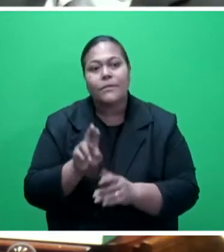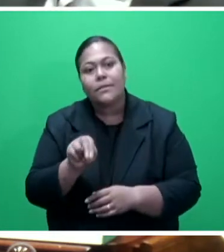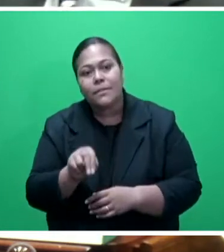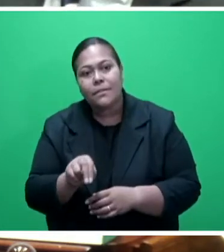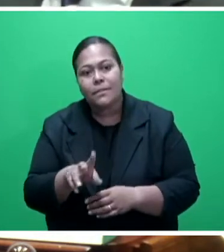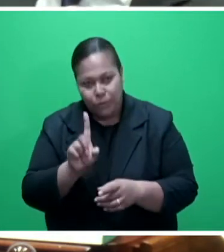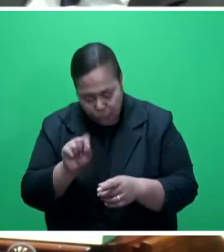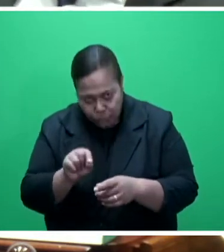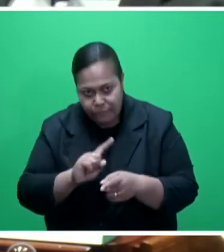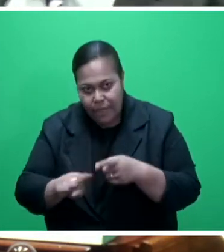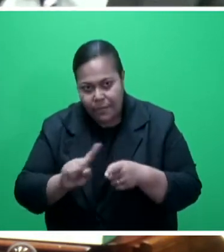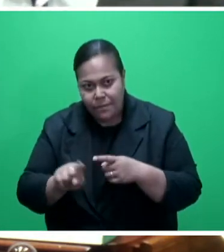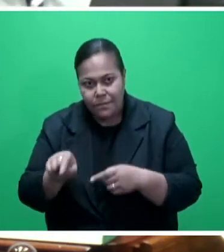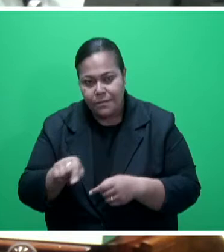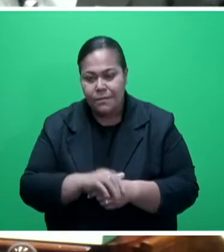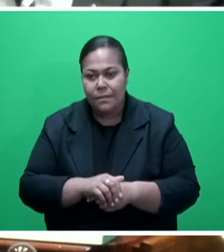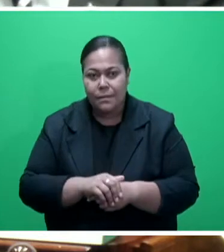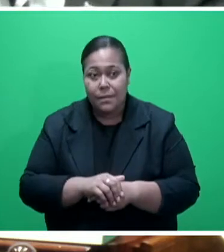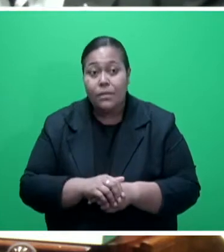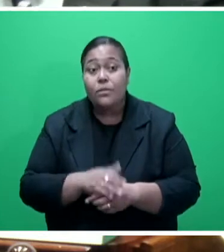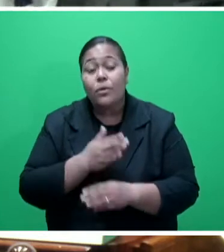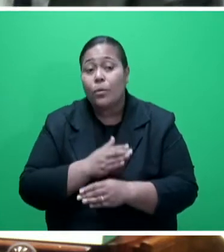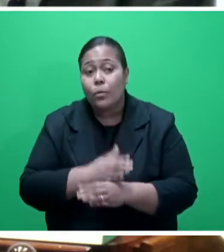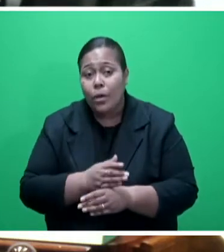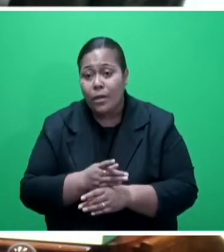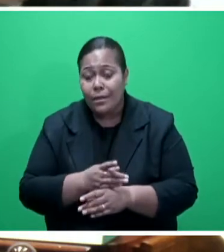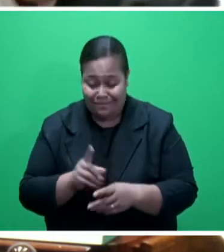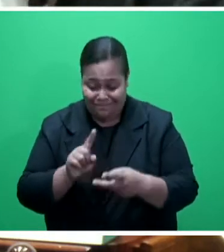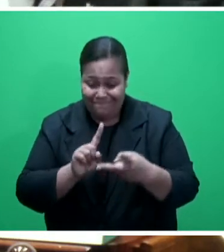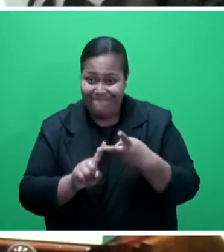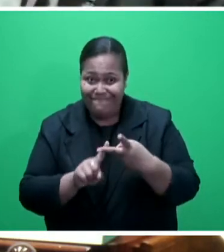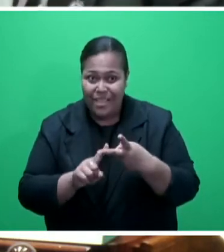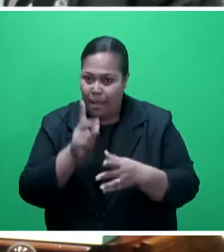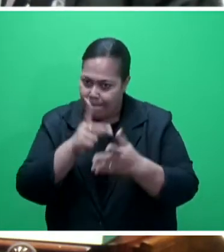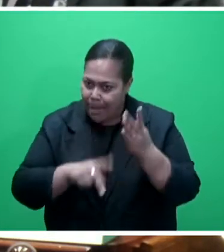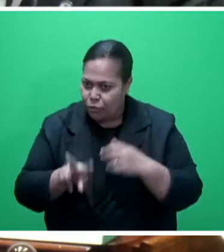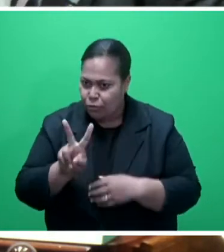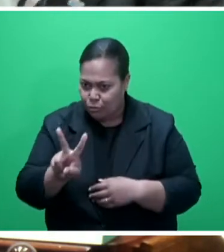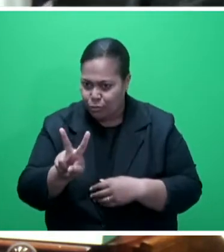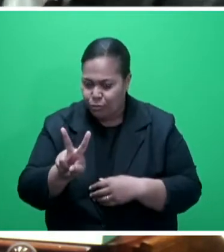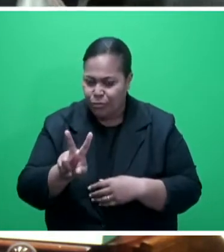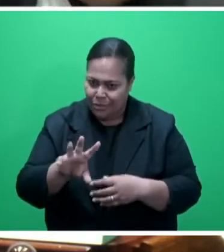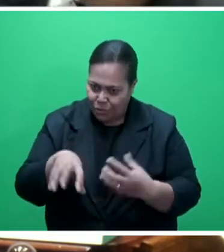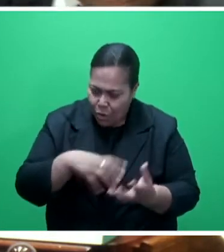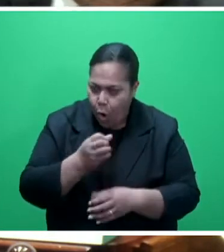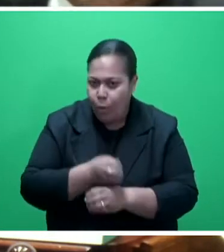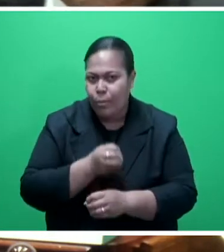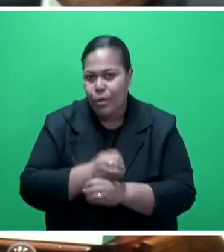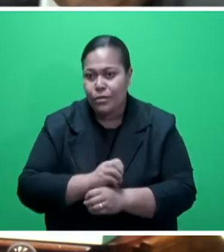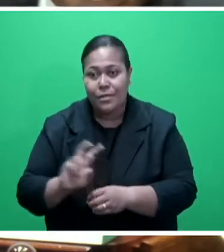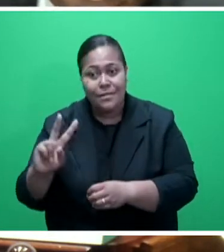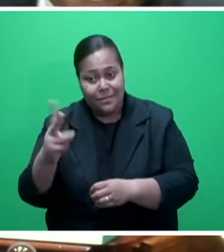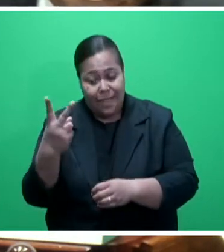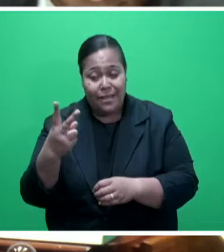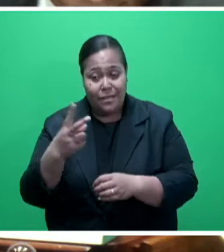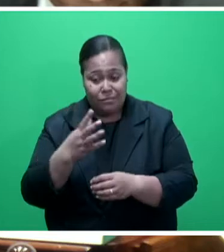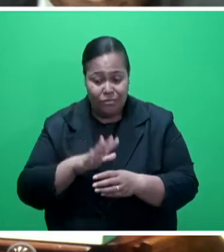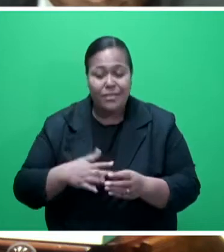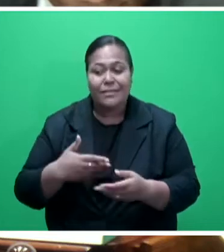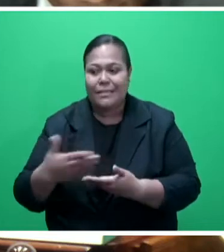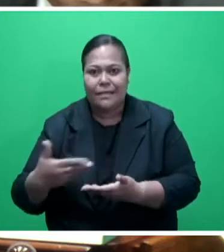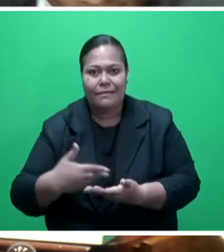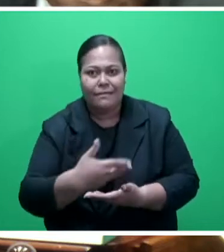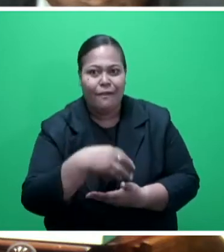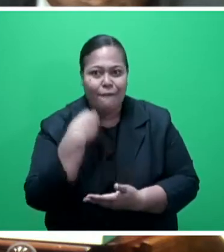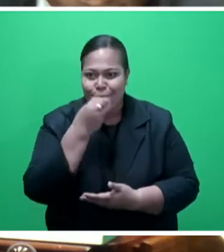initiated immediately. These efforts were followed by phase 2 of TC Herald operations, which involved the second round of food,